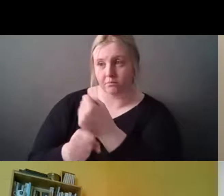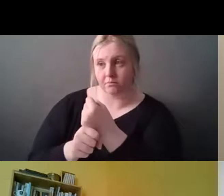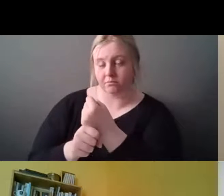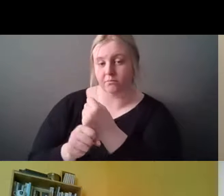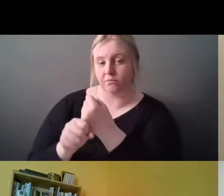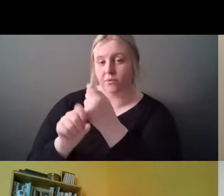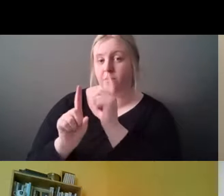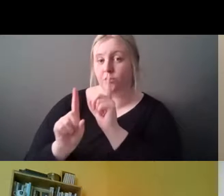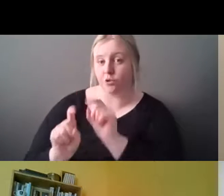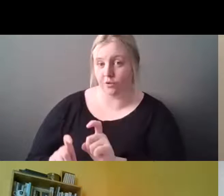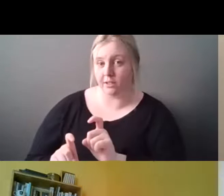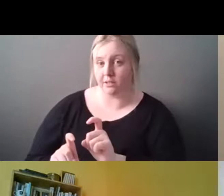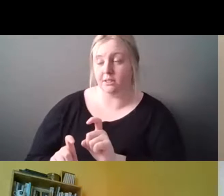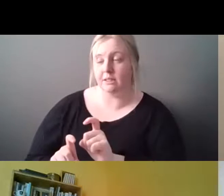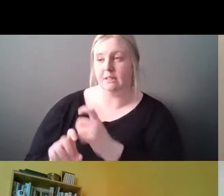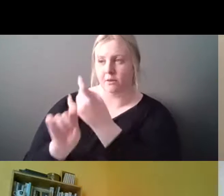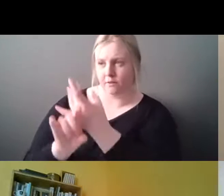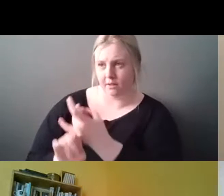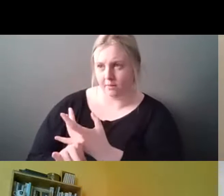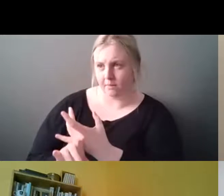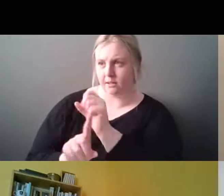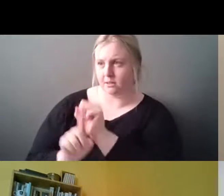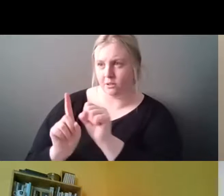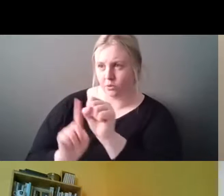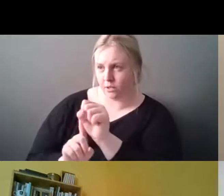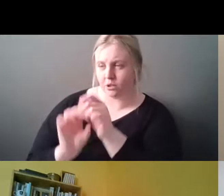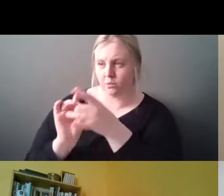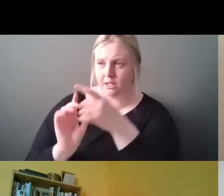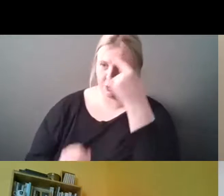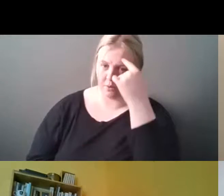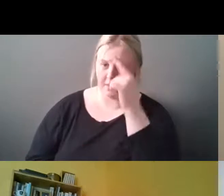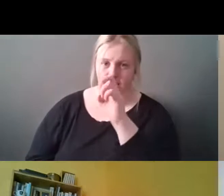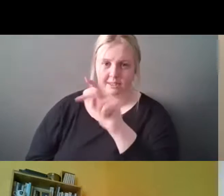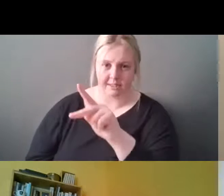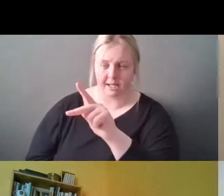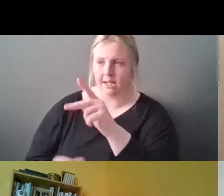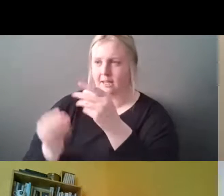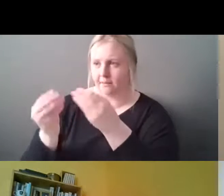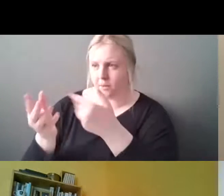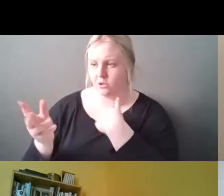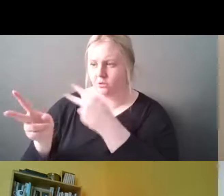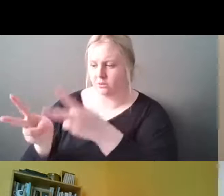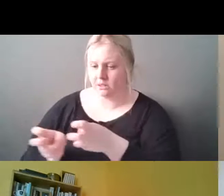and adapting some of the situations we heard about in the think tank. So we hope you see that coming through.